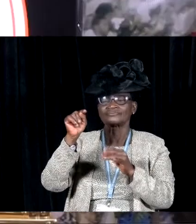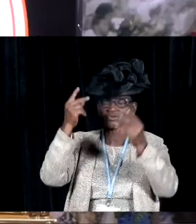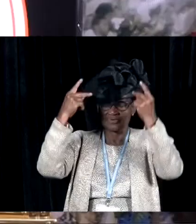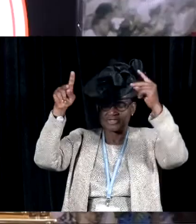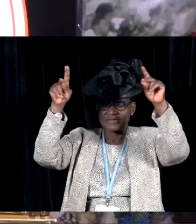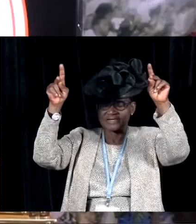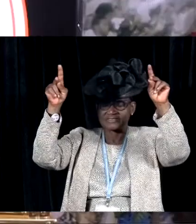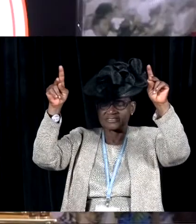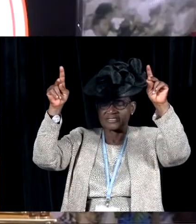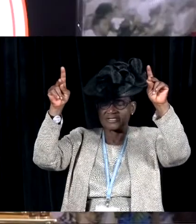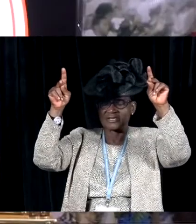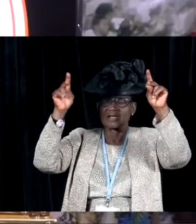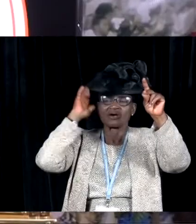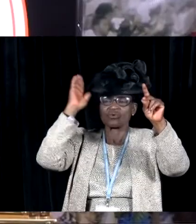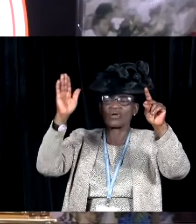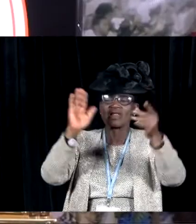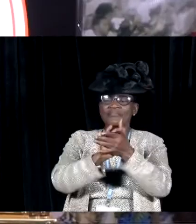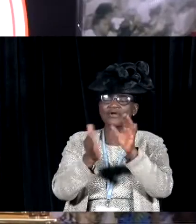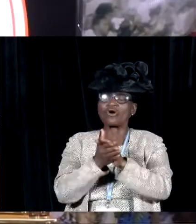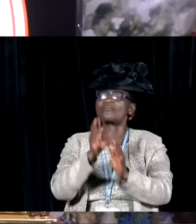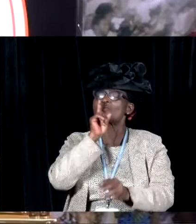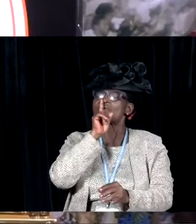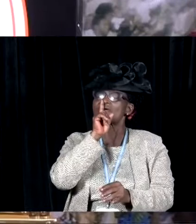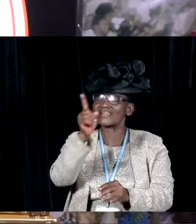prosperity will become a reality.